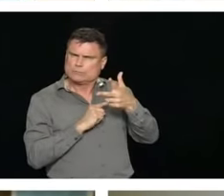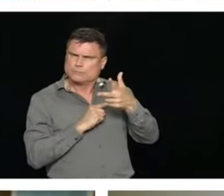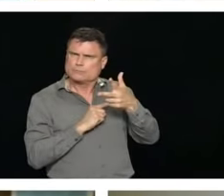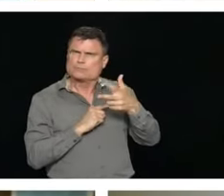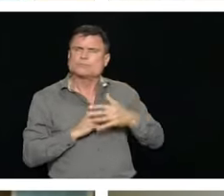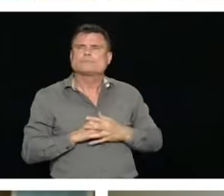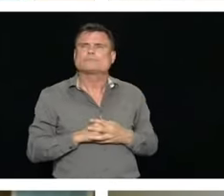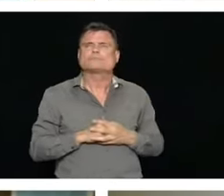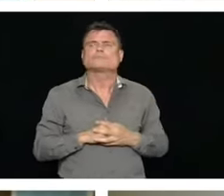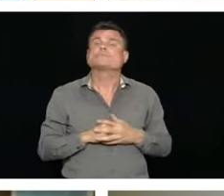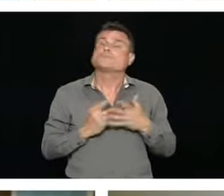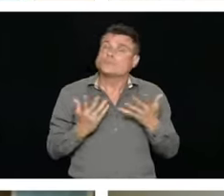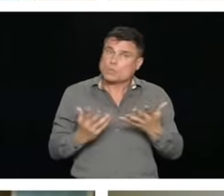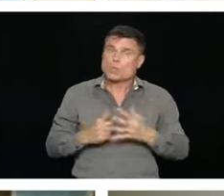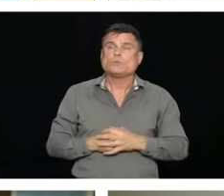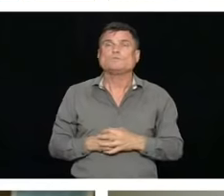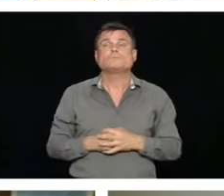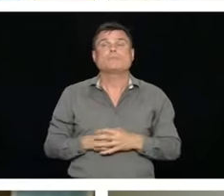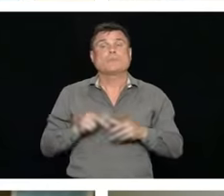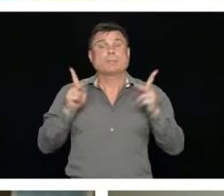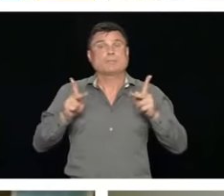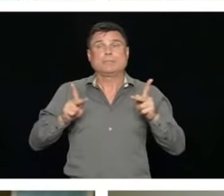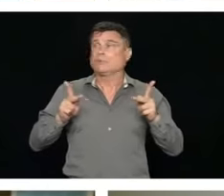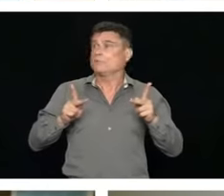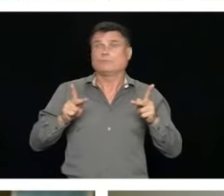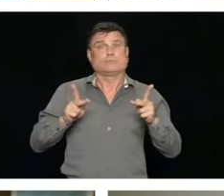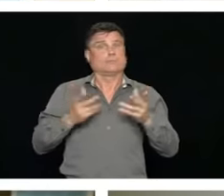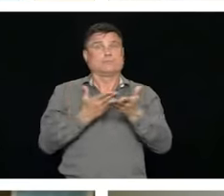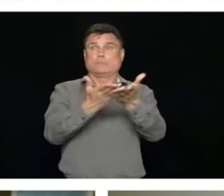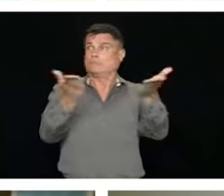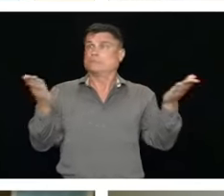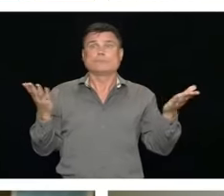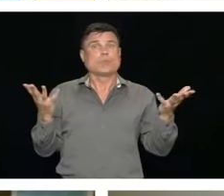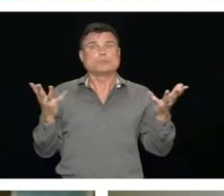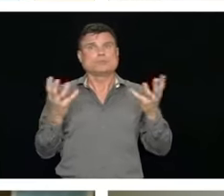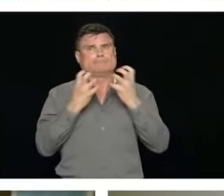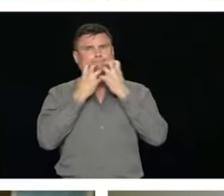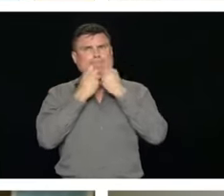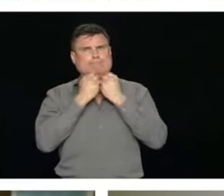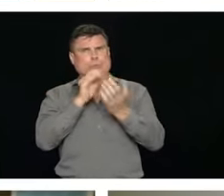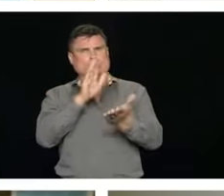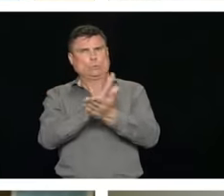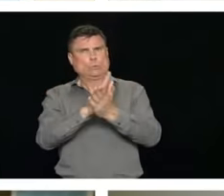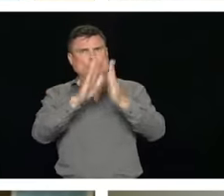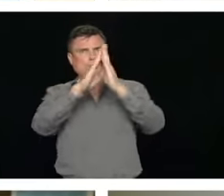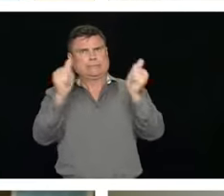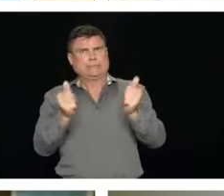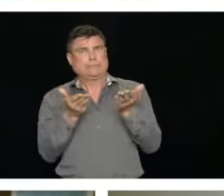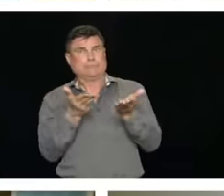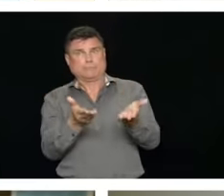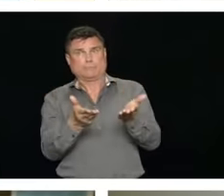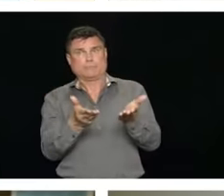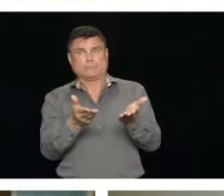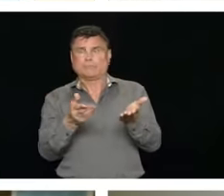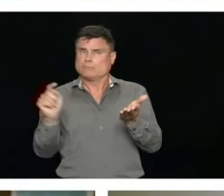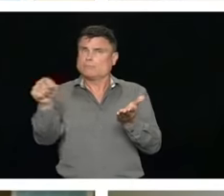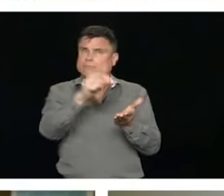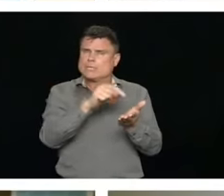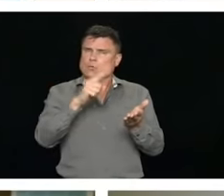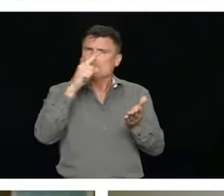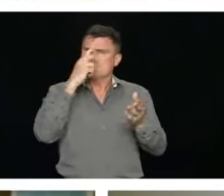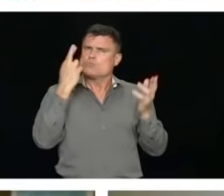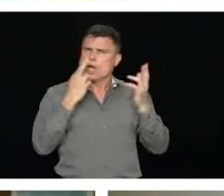know that having students in schools right now over the next 12 to 18 months is really important. Anytime we can have them there, we really need to have them there.